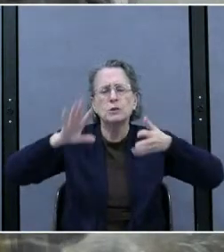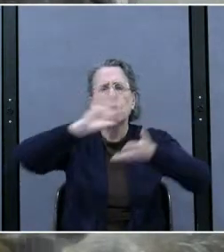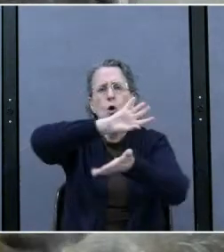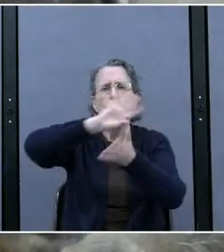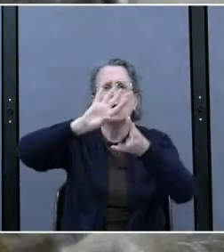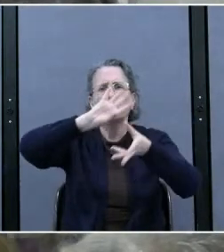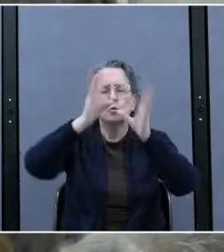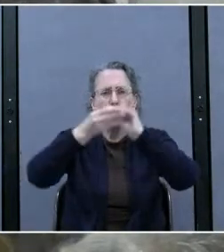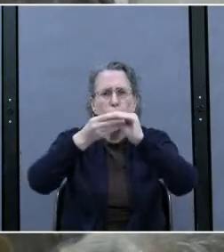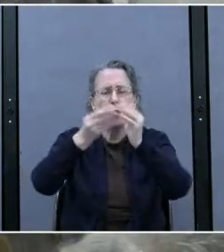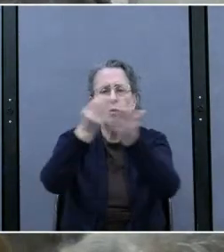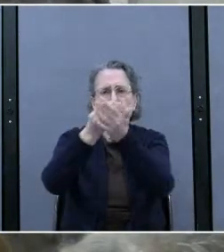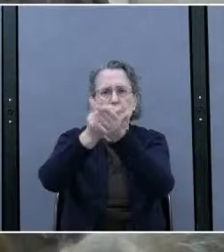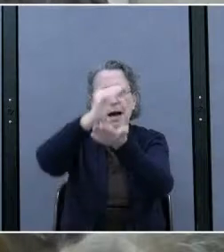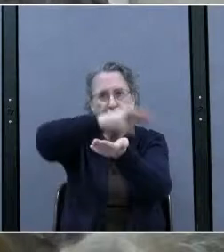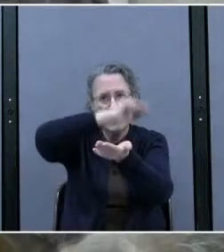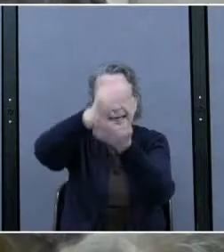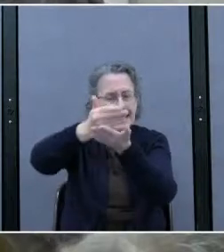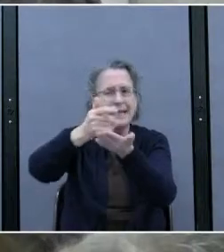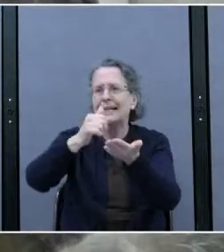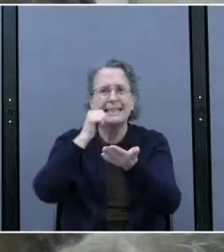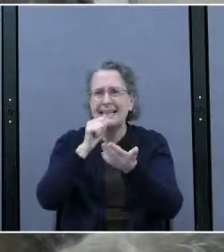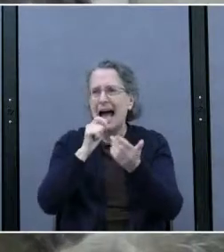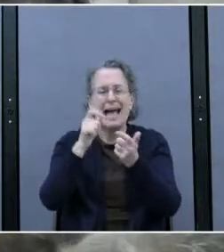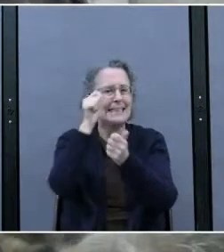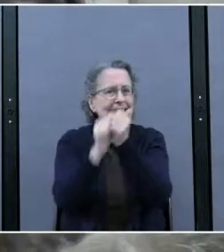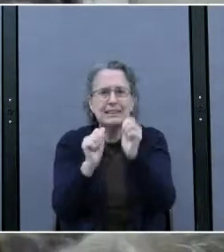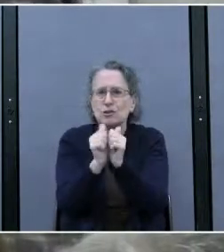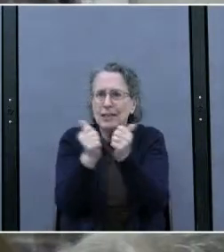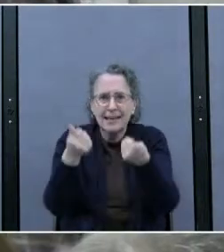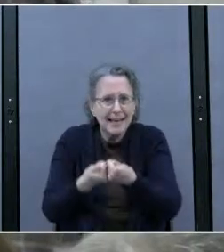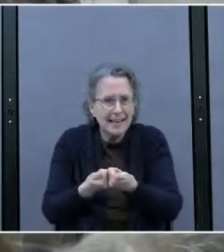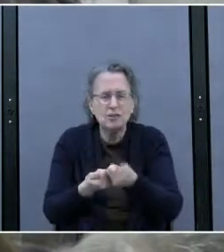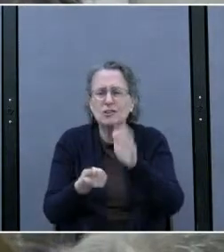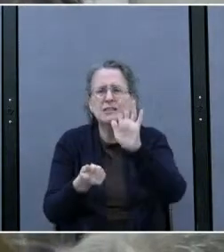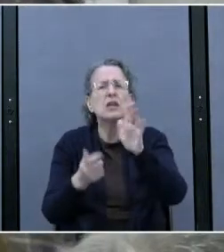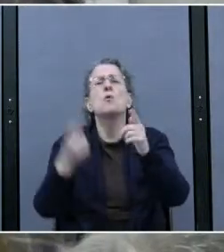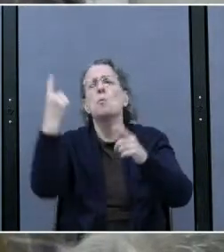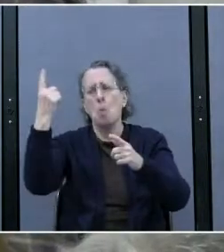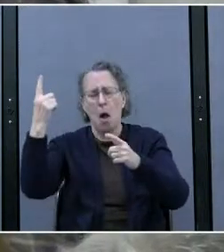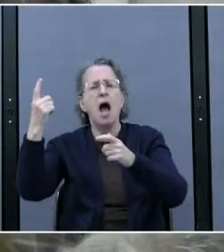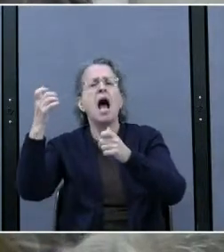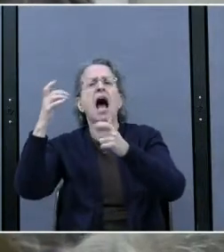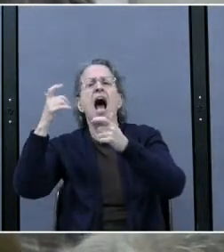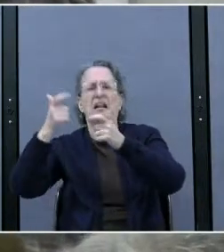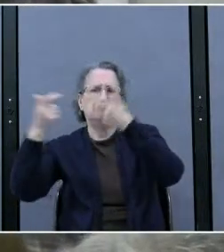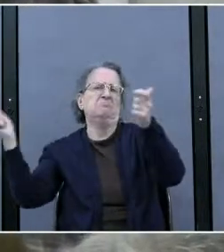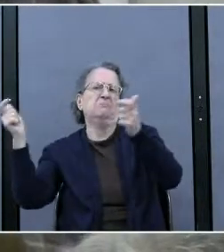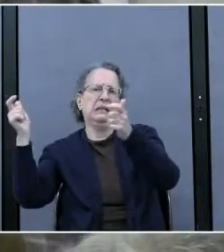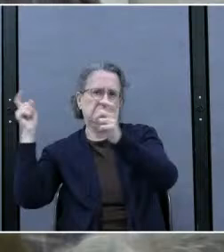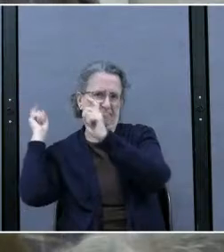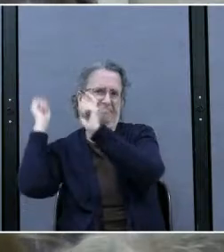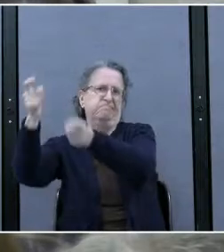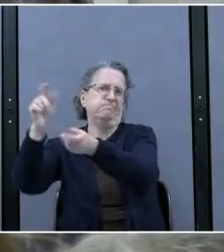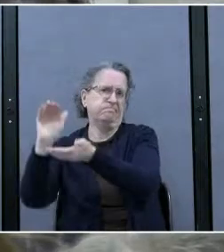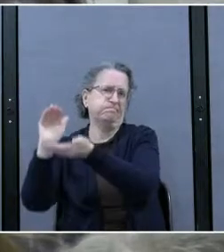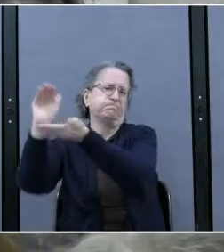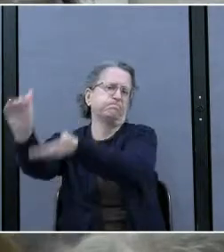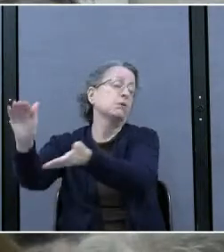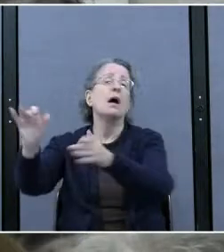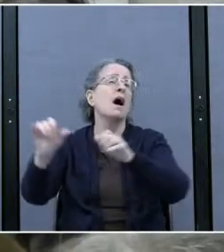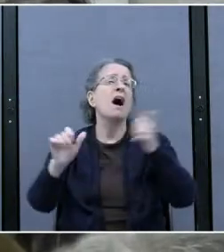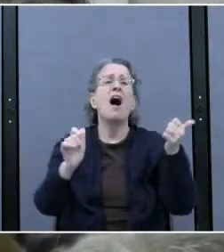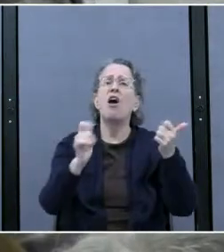one got somewhat more than some of the others, they were all relatively in the same range. And so there's a wide diversity